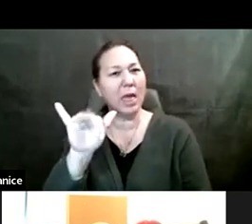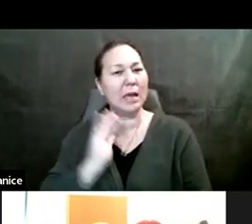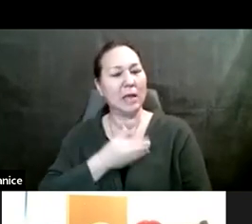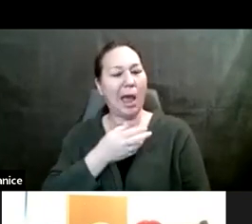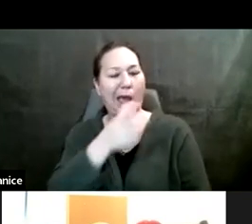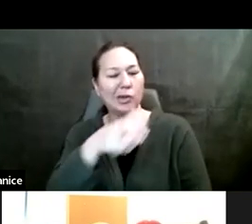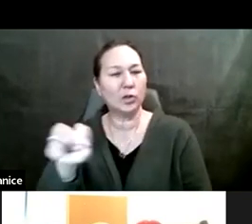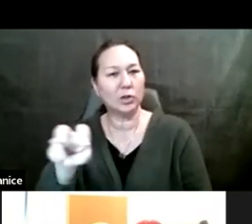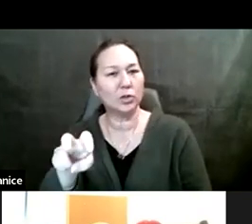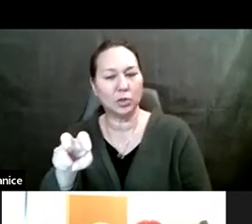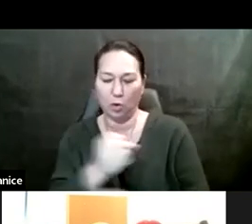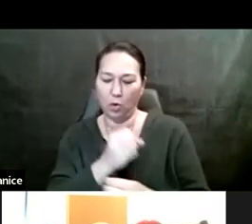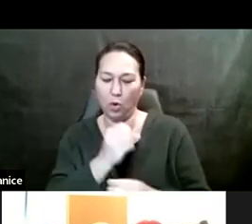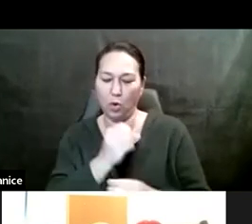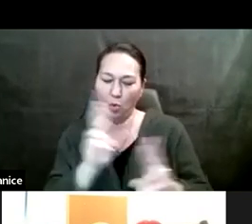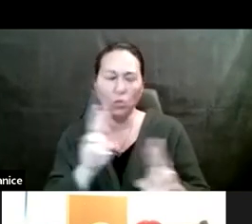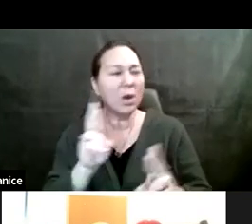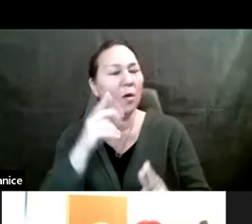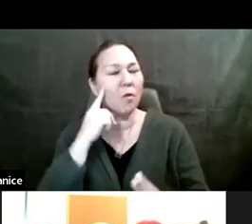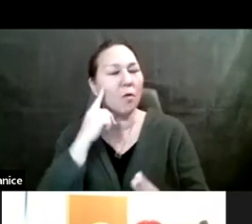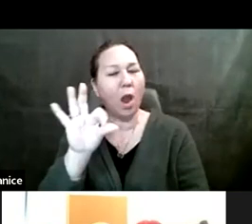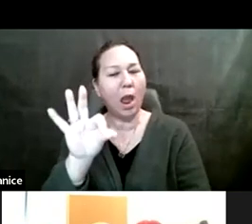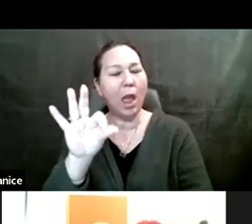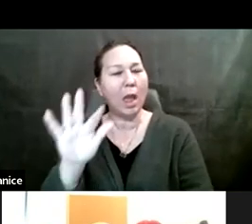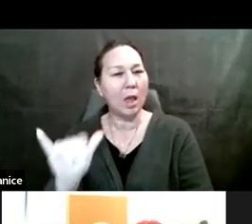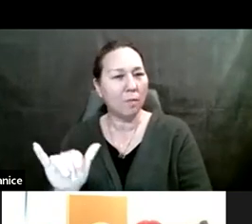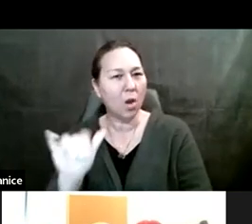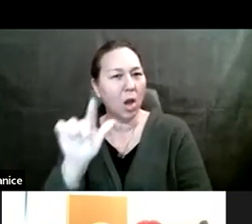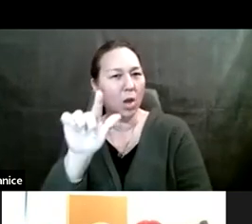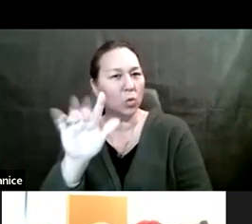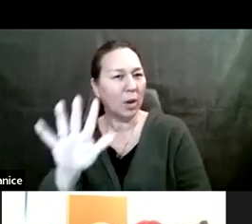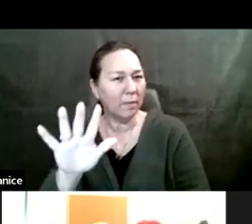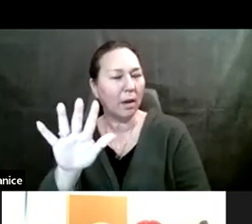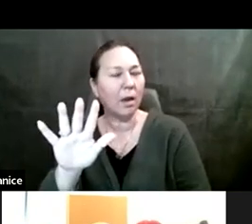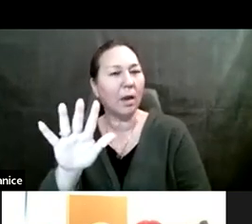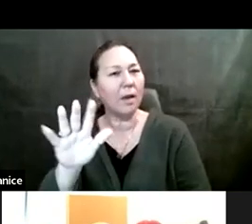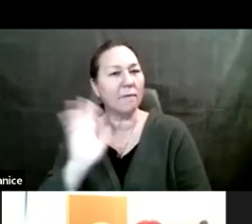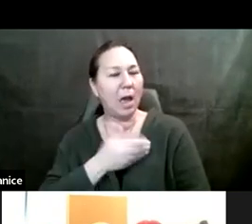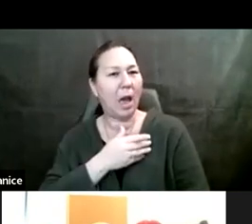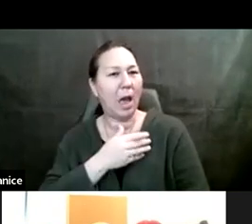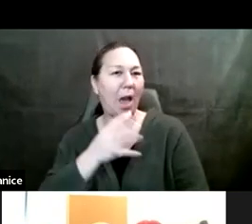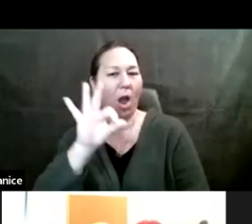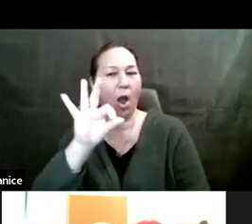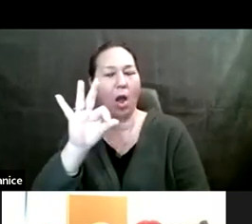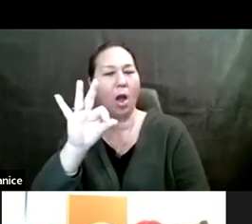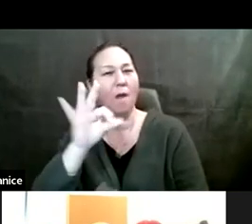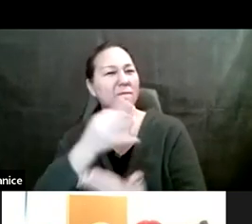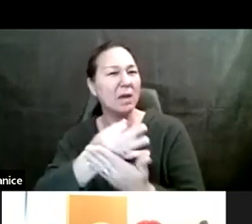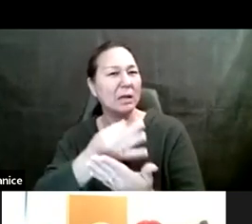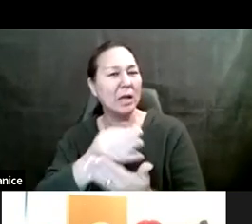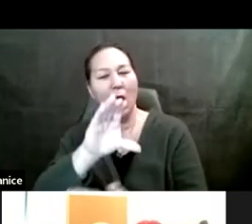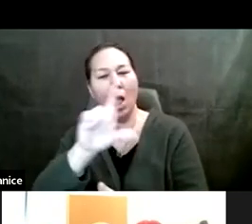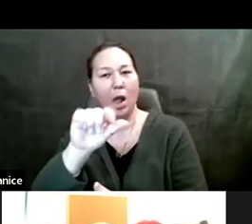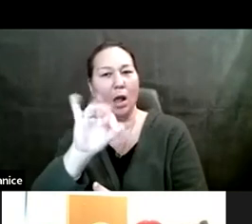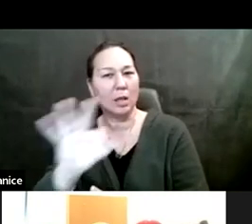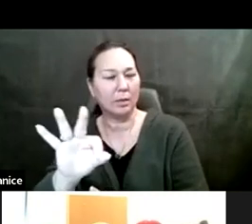fy25 fiscal cliff and Center initiatives up with Foundation mark we begin the process a year